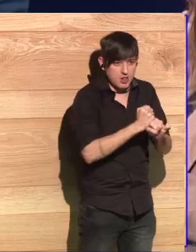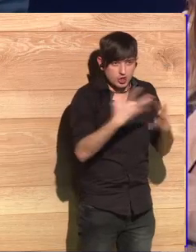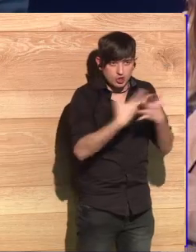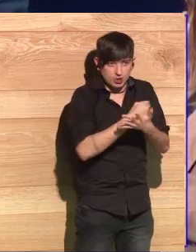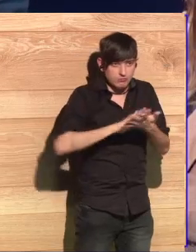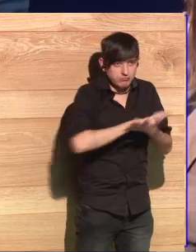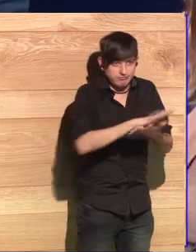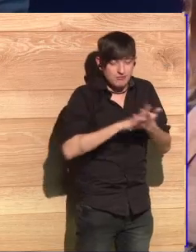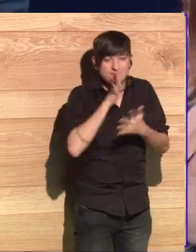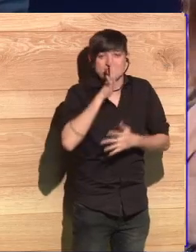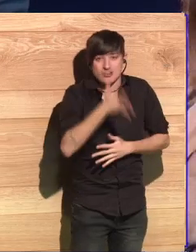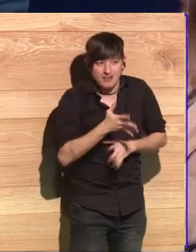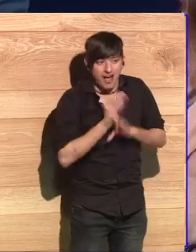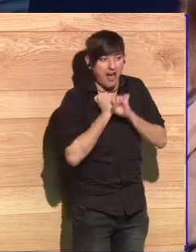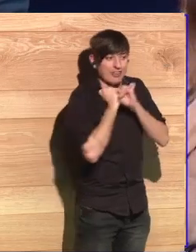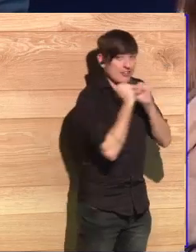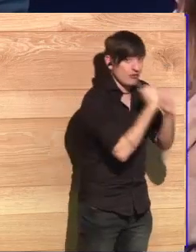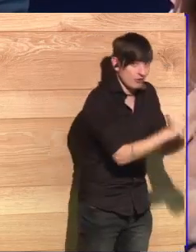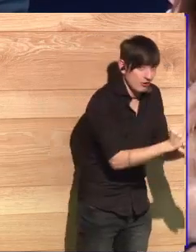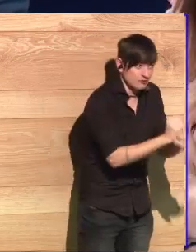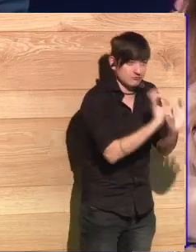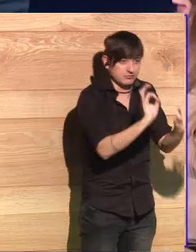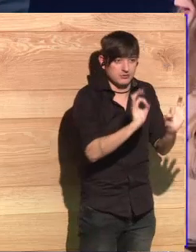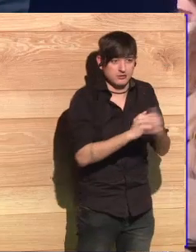Addiction can destroy everything, and that's why it's an addiction.